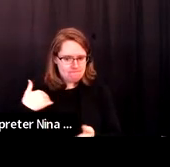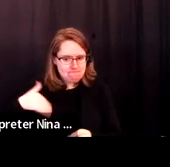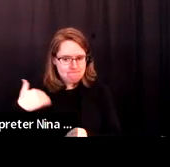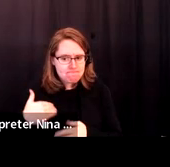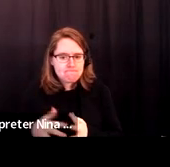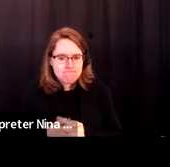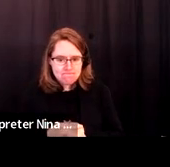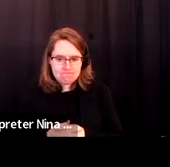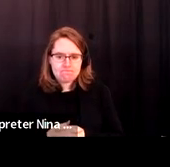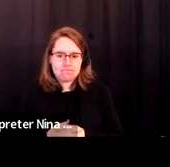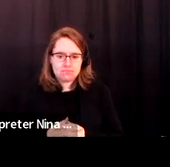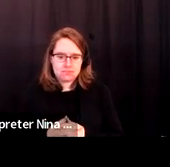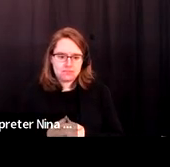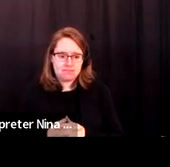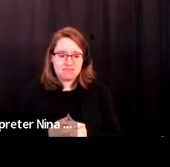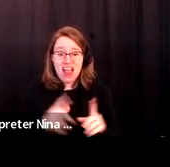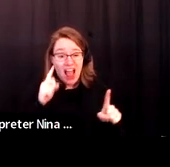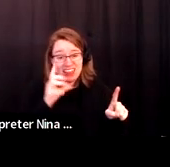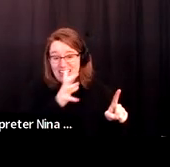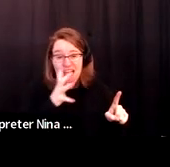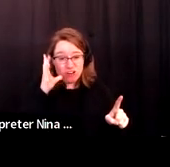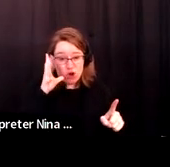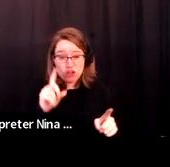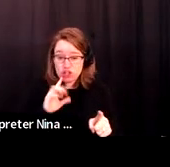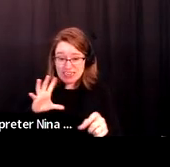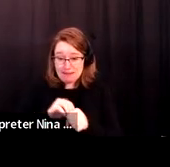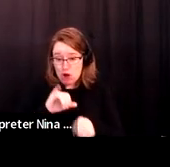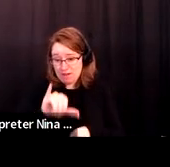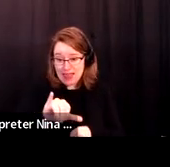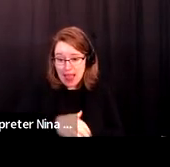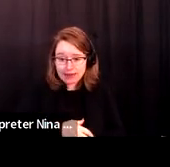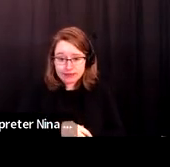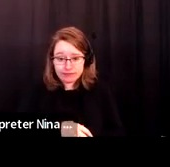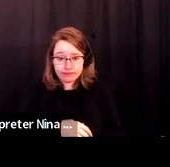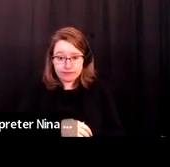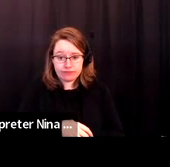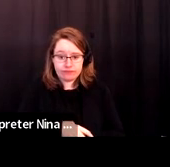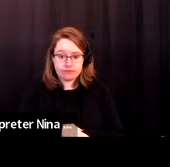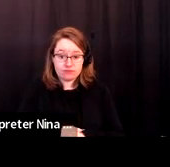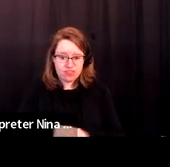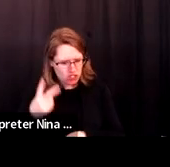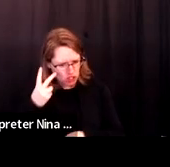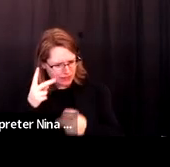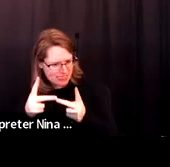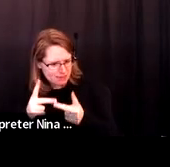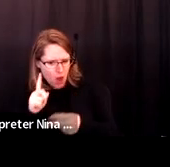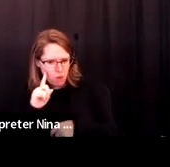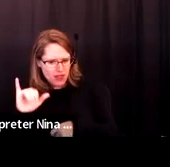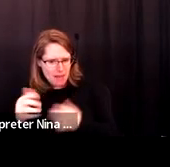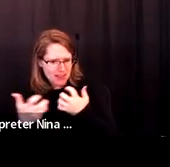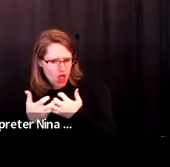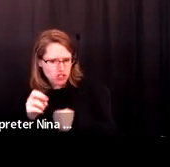Even agriculture is part of that. We got to protect what we have. Do you see a spot that belongs, or does it kind of stand on? No, I think that